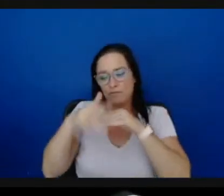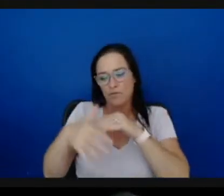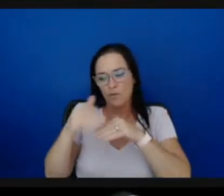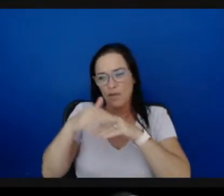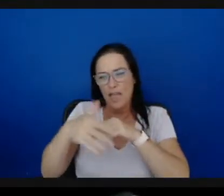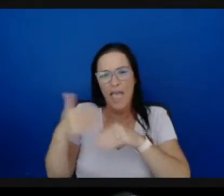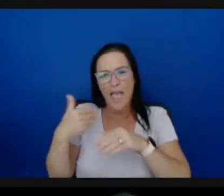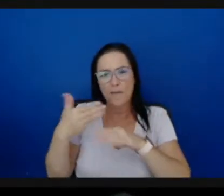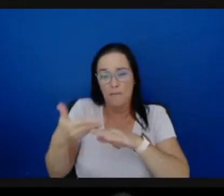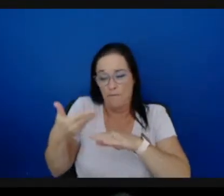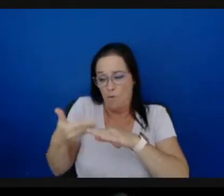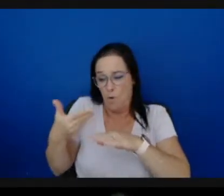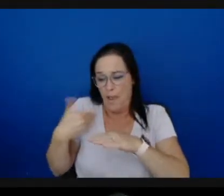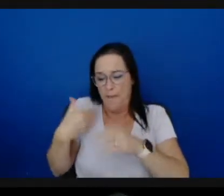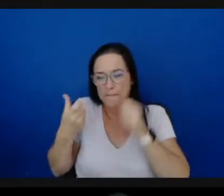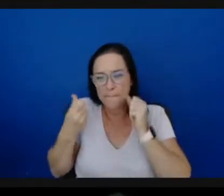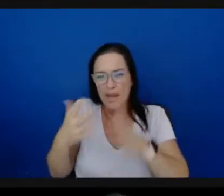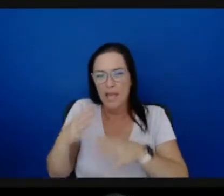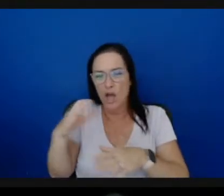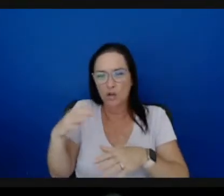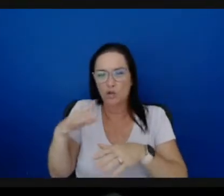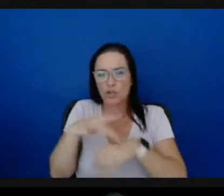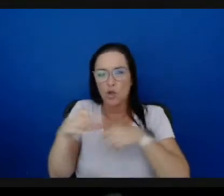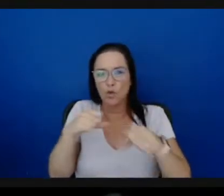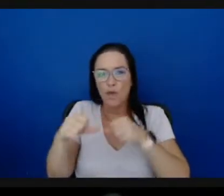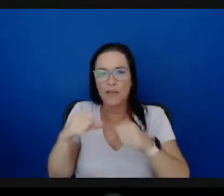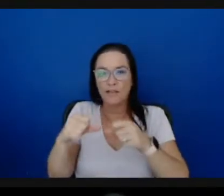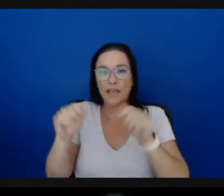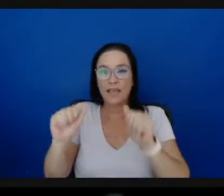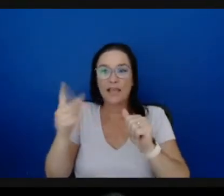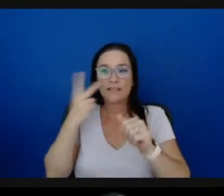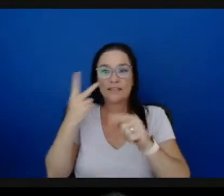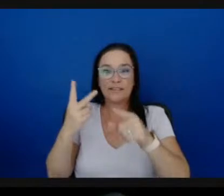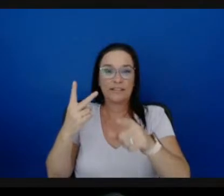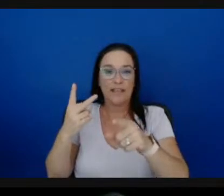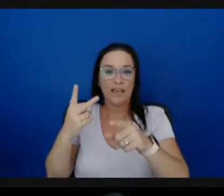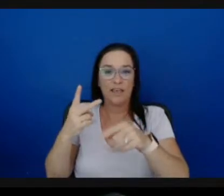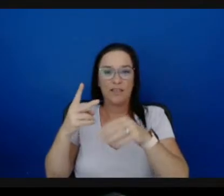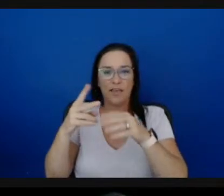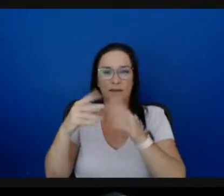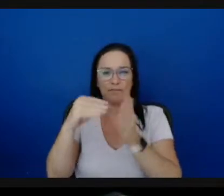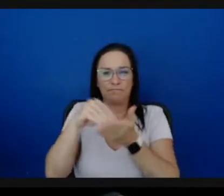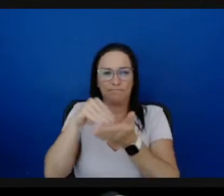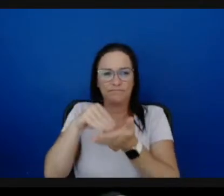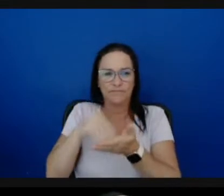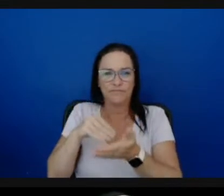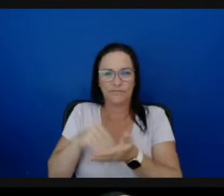earthquakes, some of which are here being recorded on a low magnification seismograph.